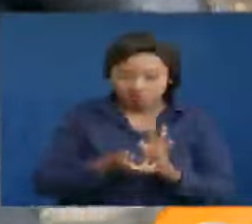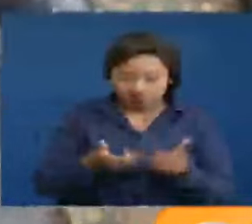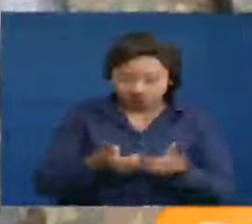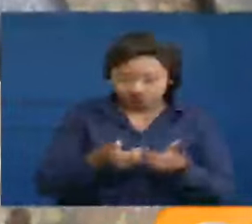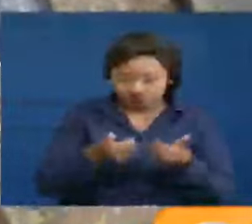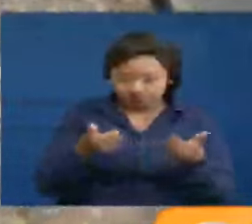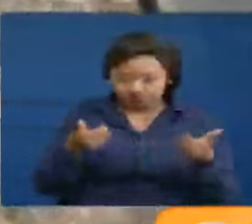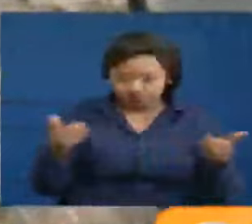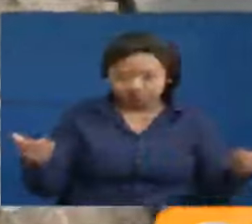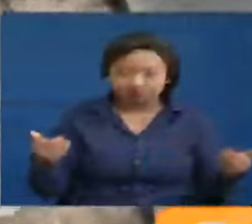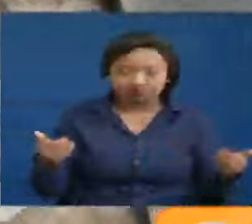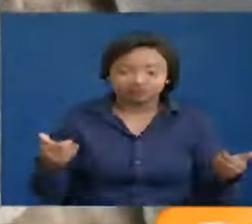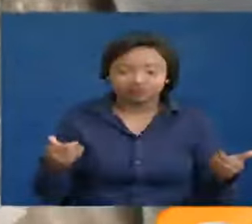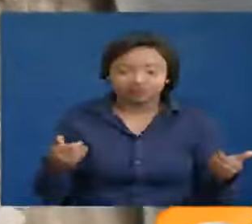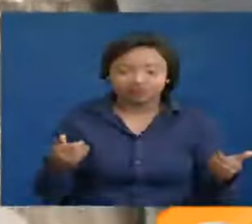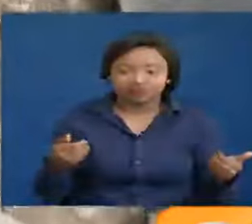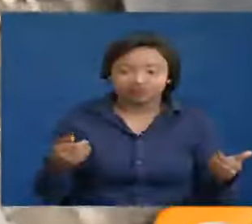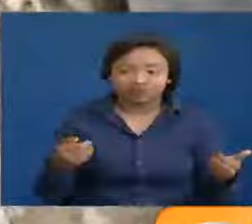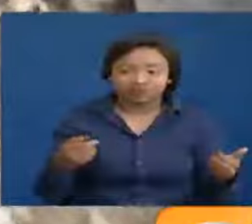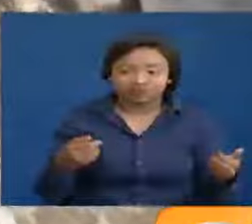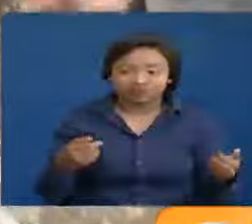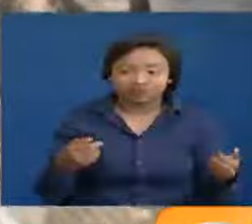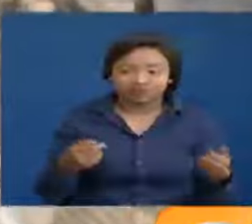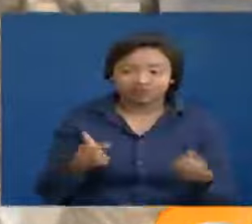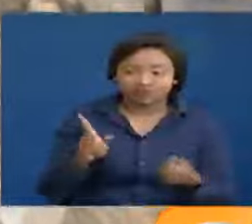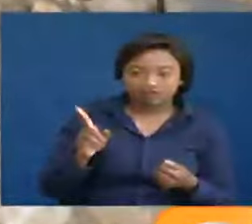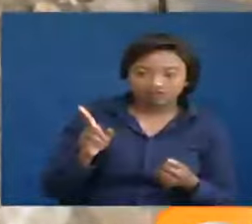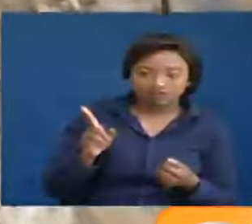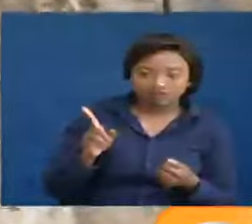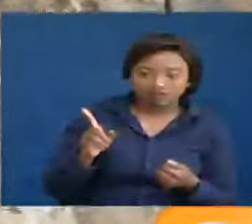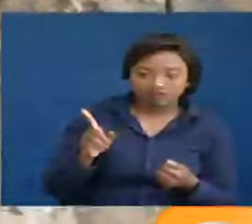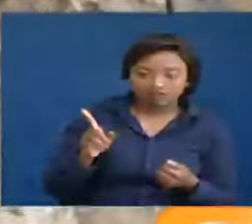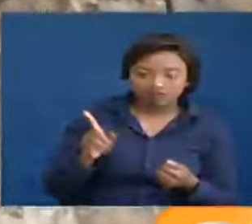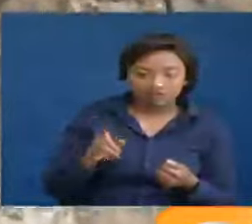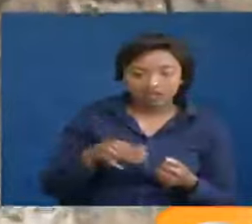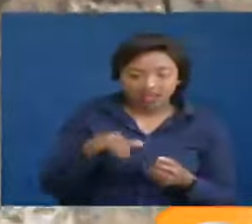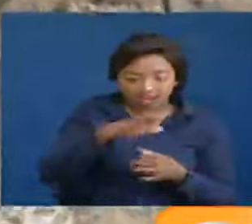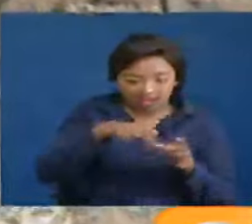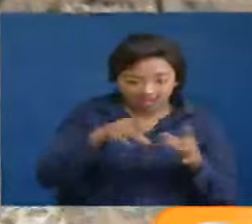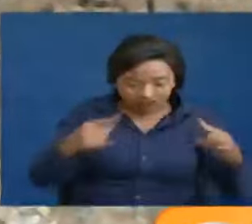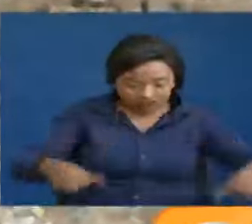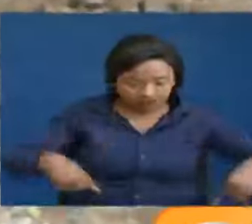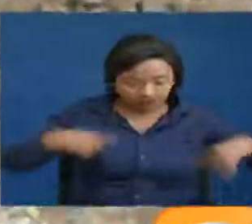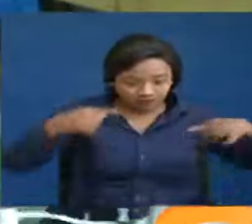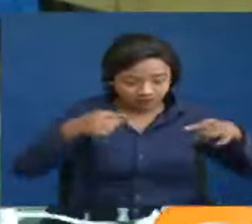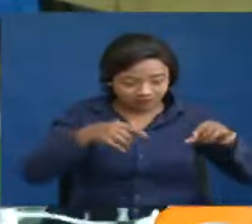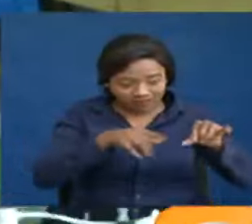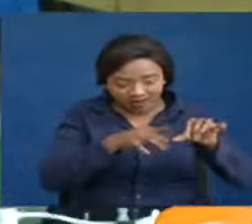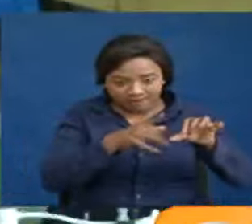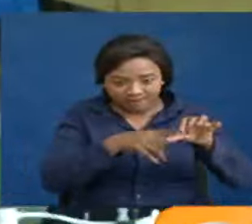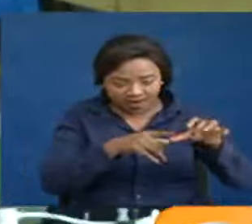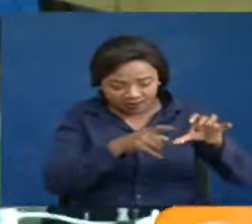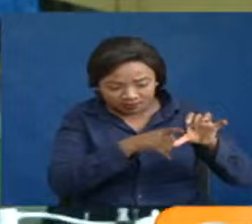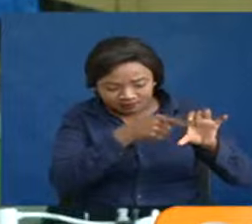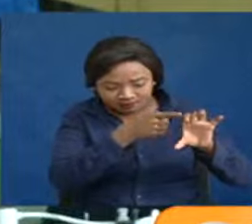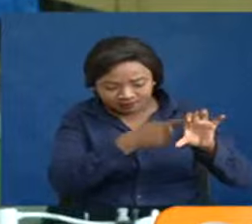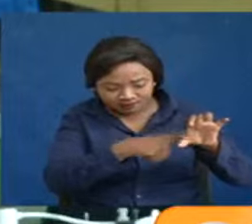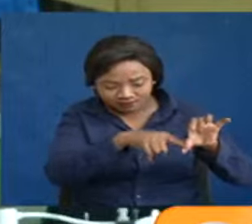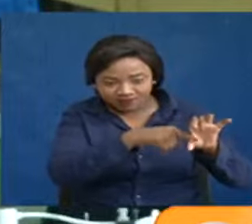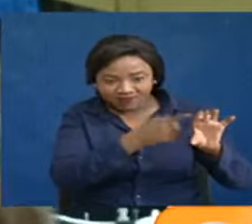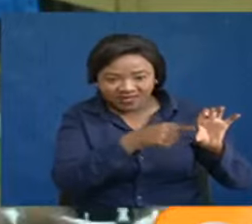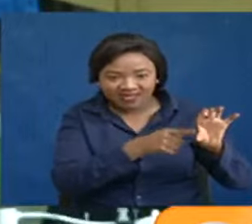get the desired material. We've decided to use the inside part of the tire where the tube rests. So that side is also